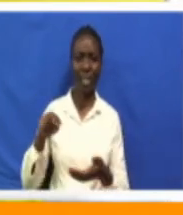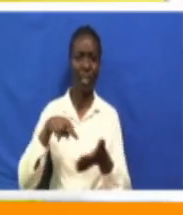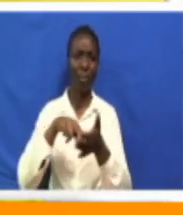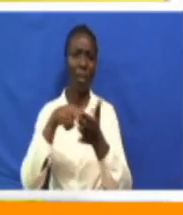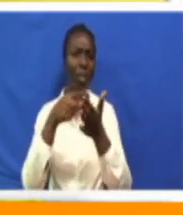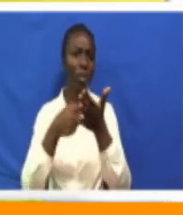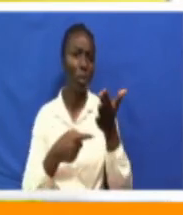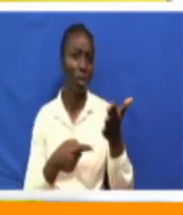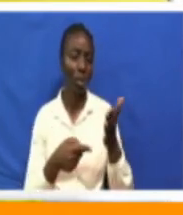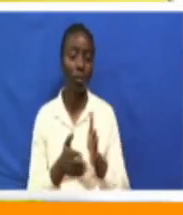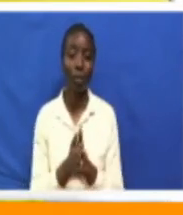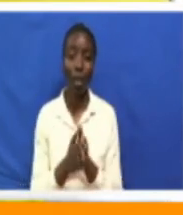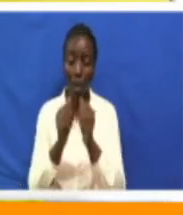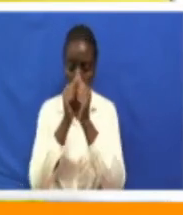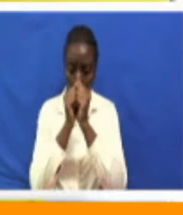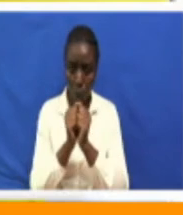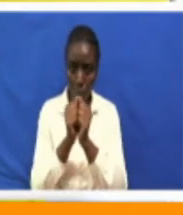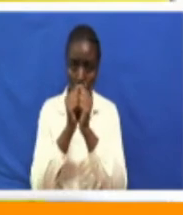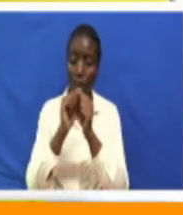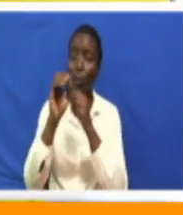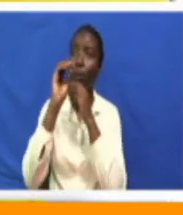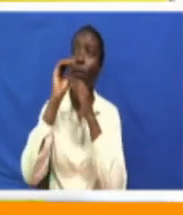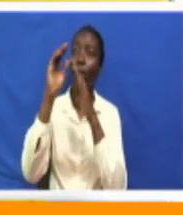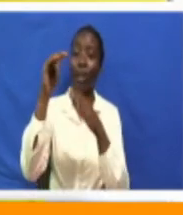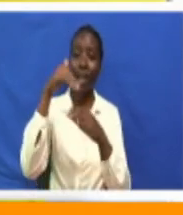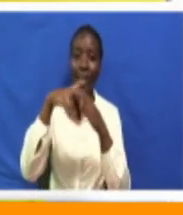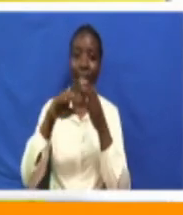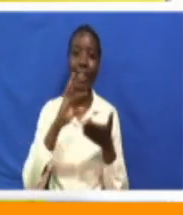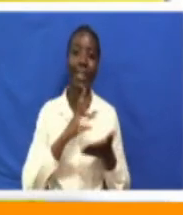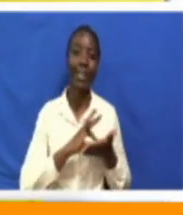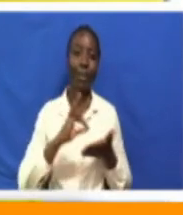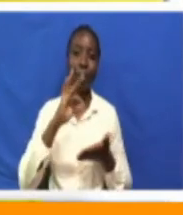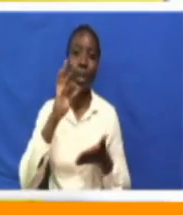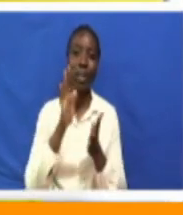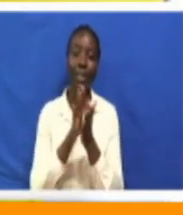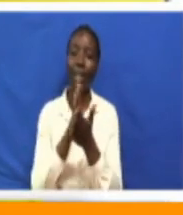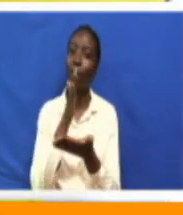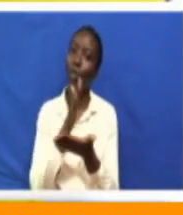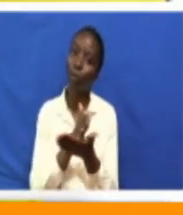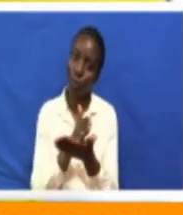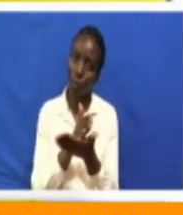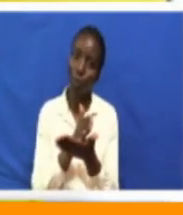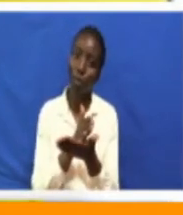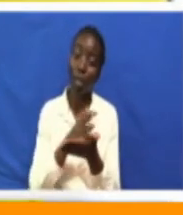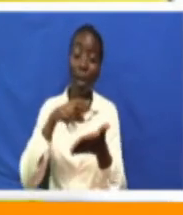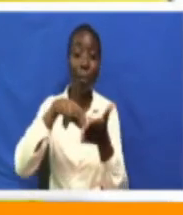mean to worship the father in spirit and Truth